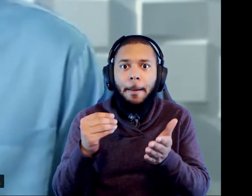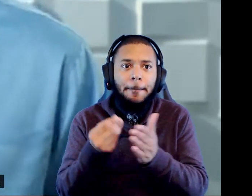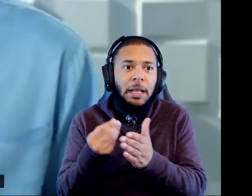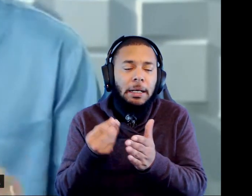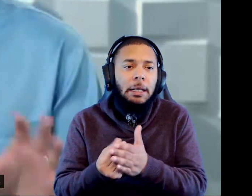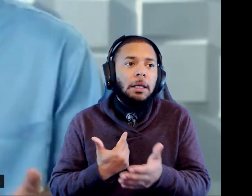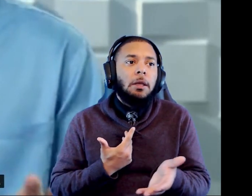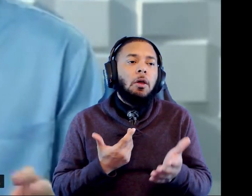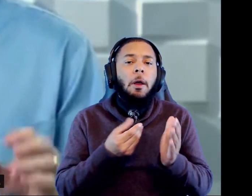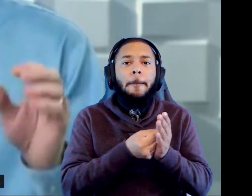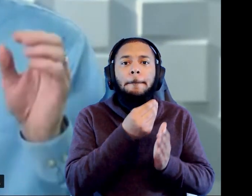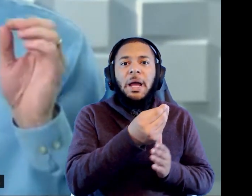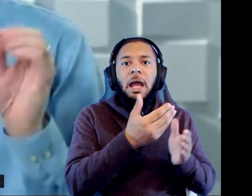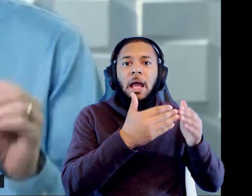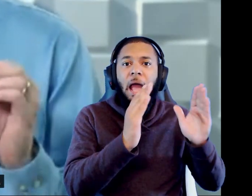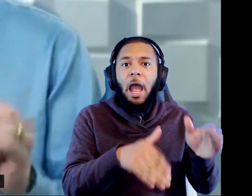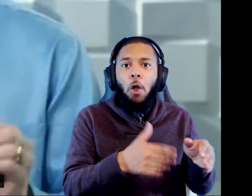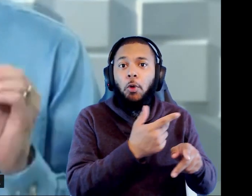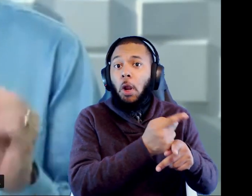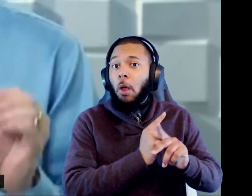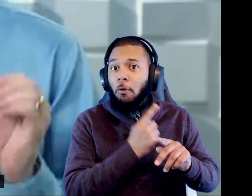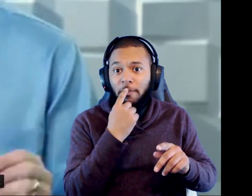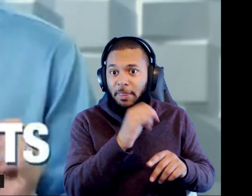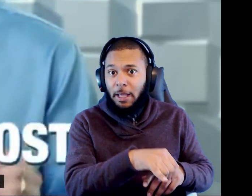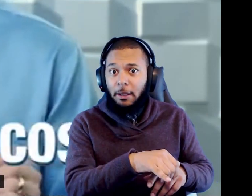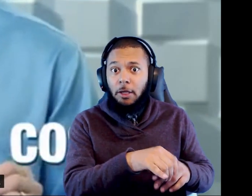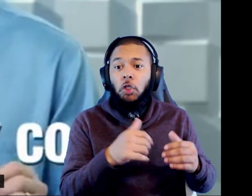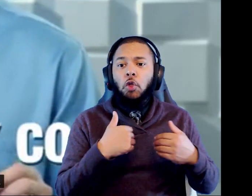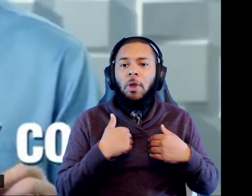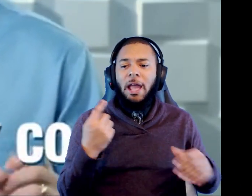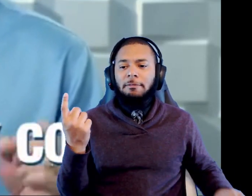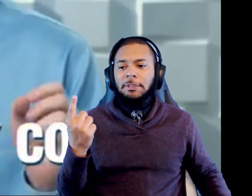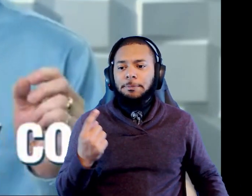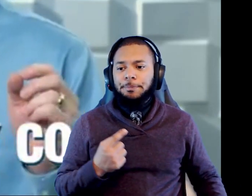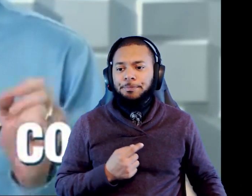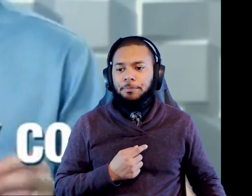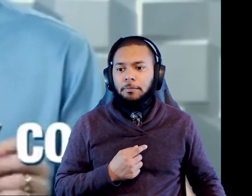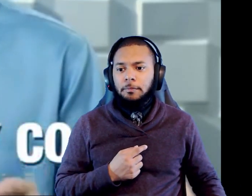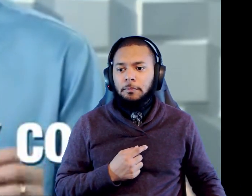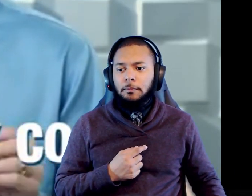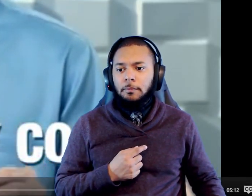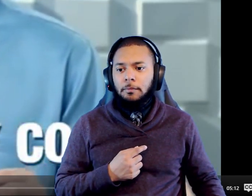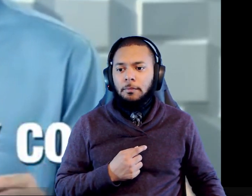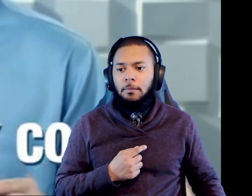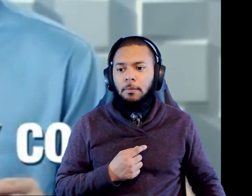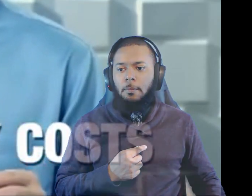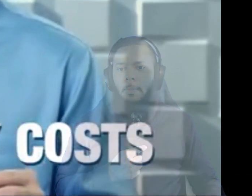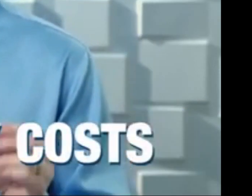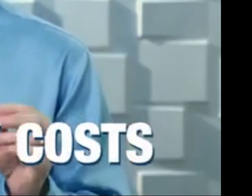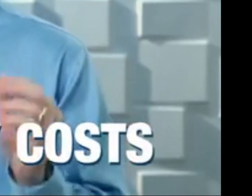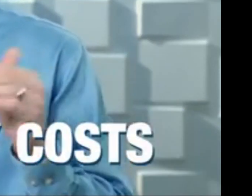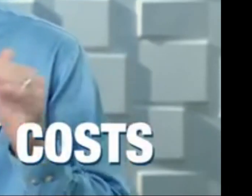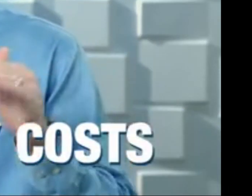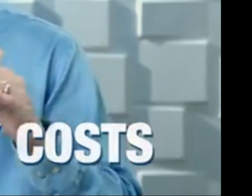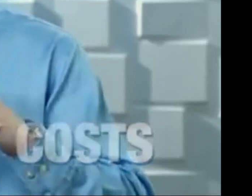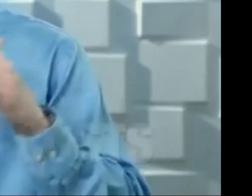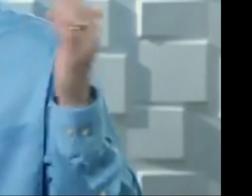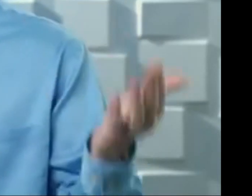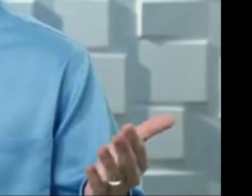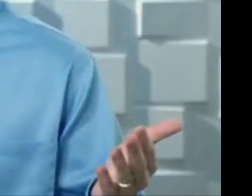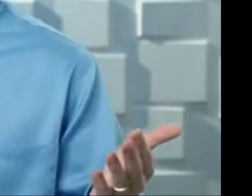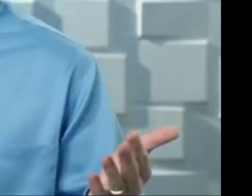house. This could be anything. There is something called opportunity cost. Now, what opportunity cost means is you have